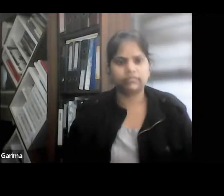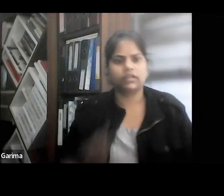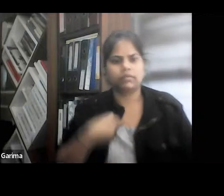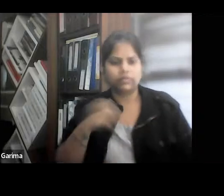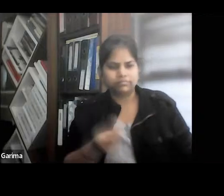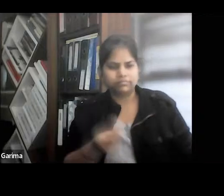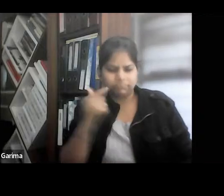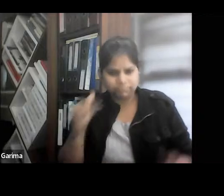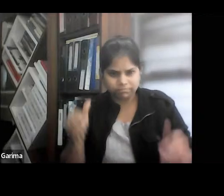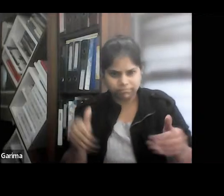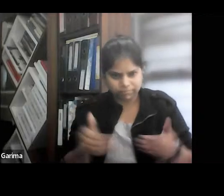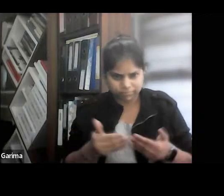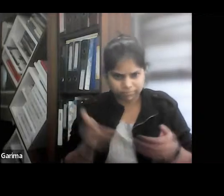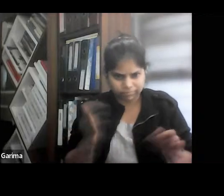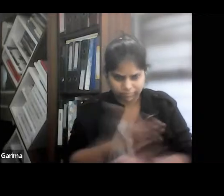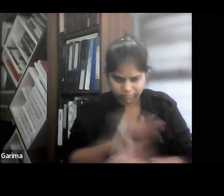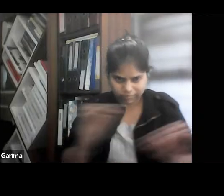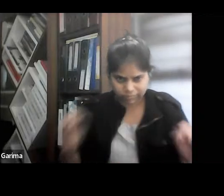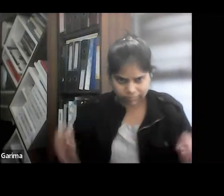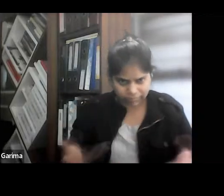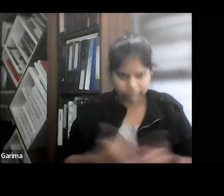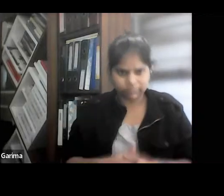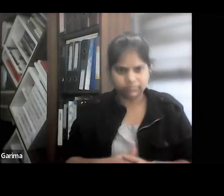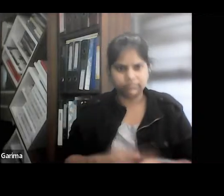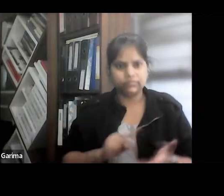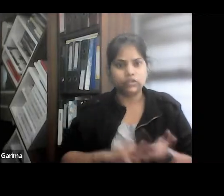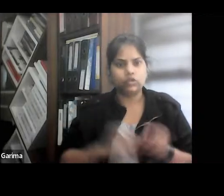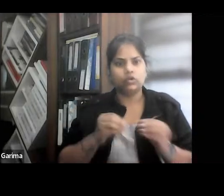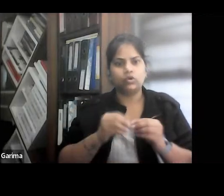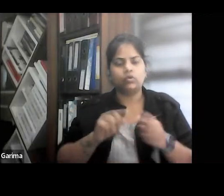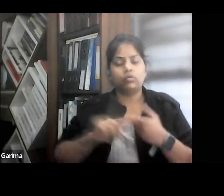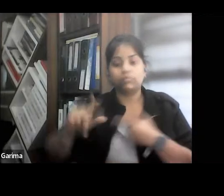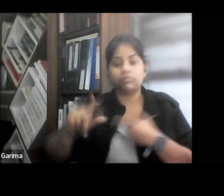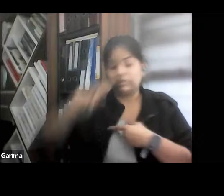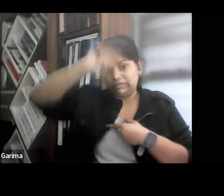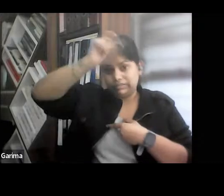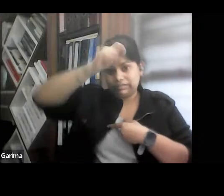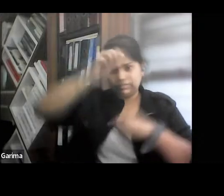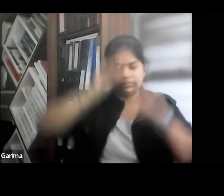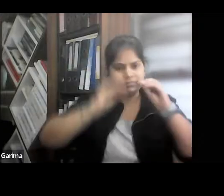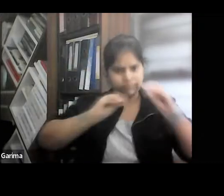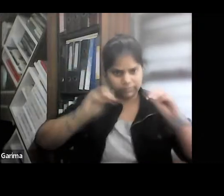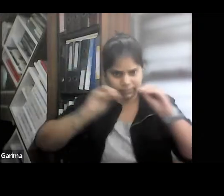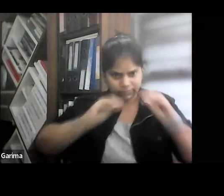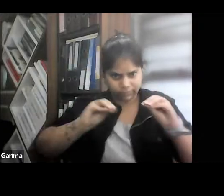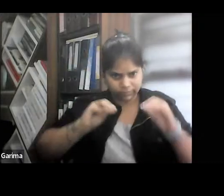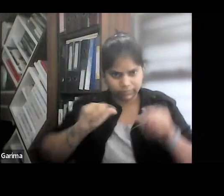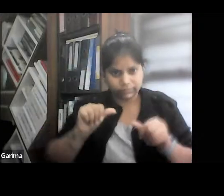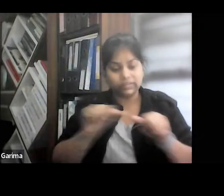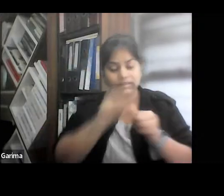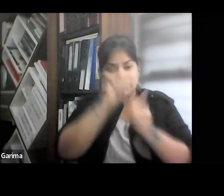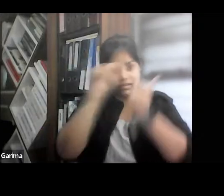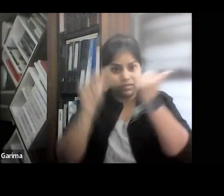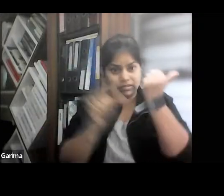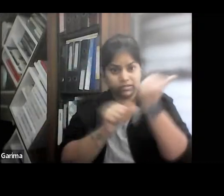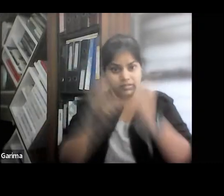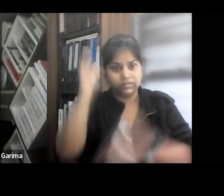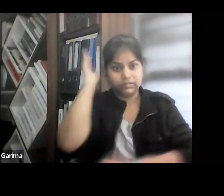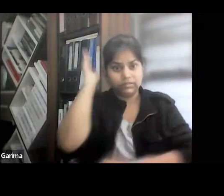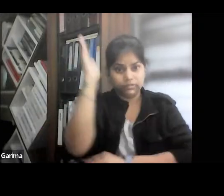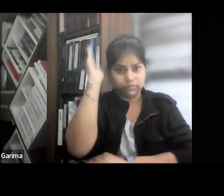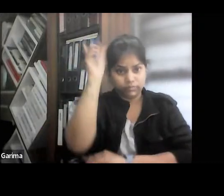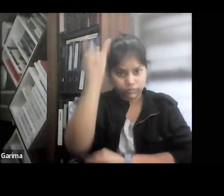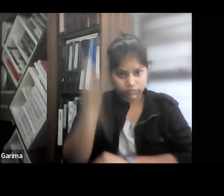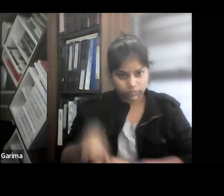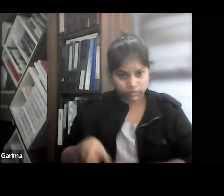you begin. So Noble teaches English. She's an assistant professor in